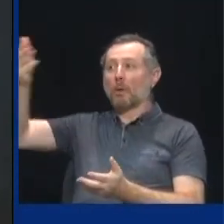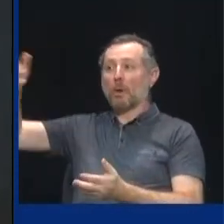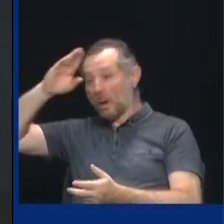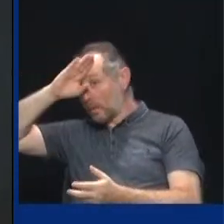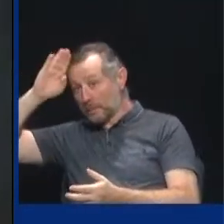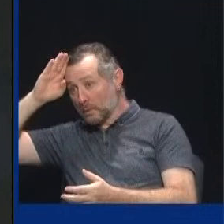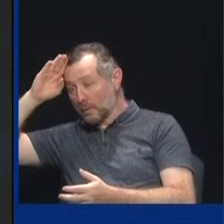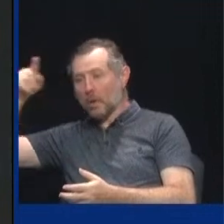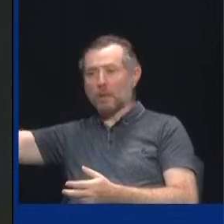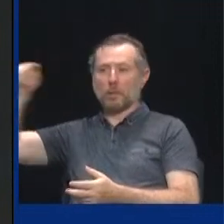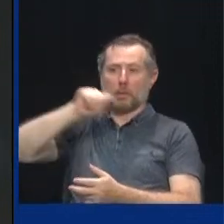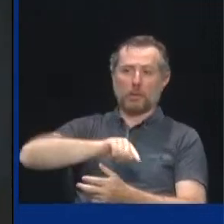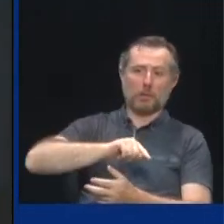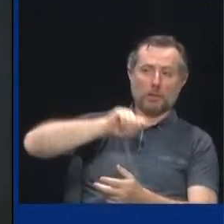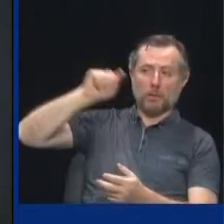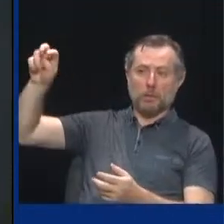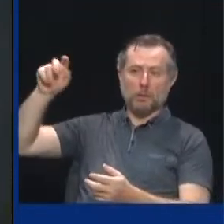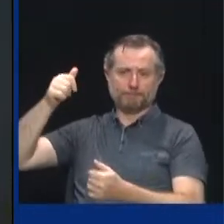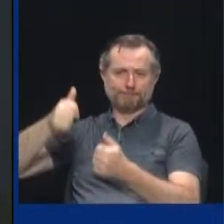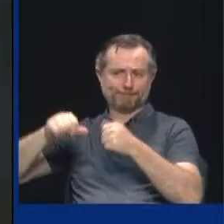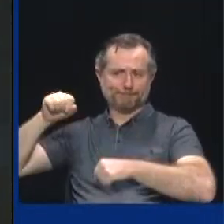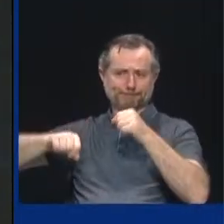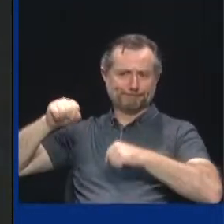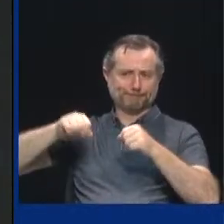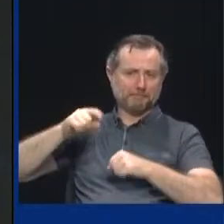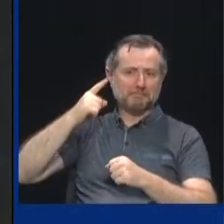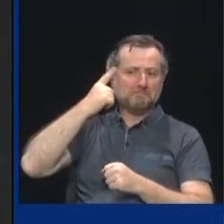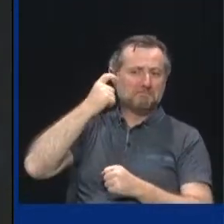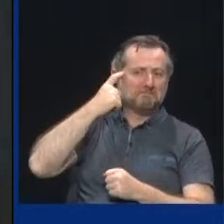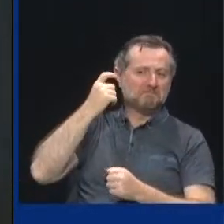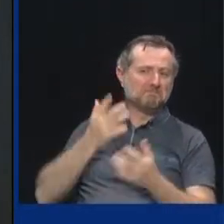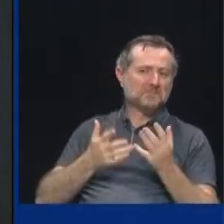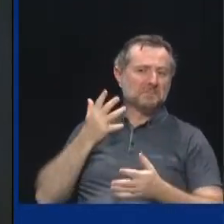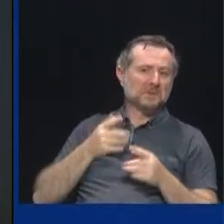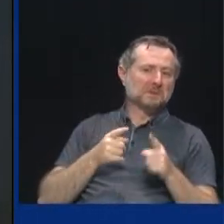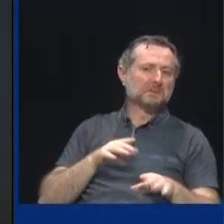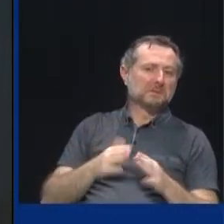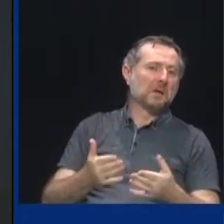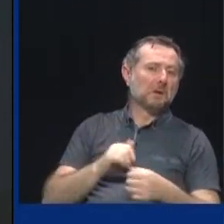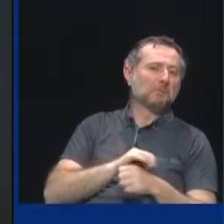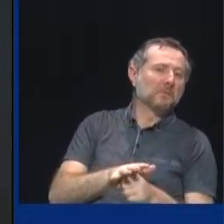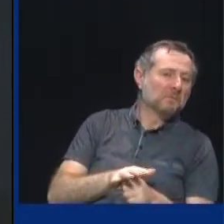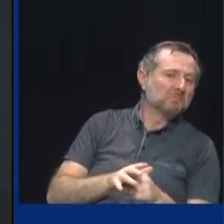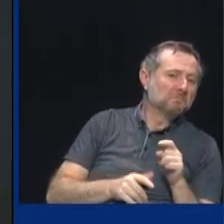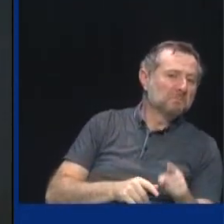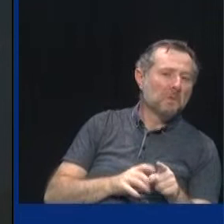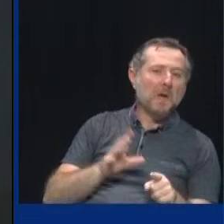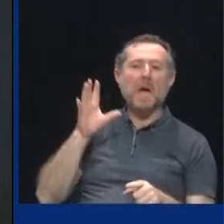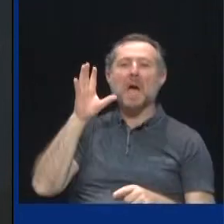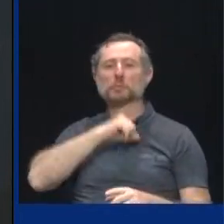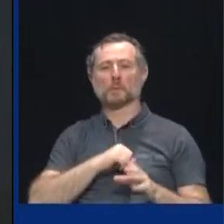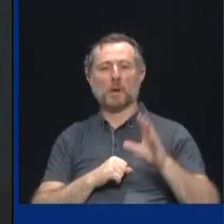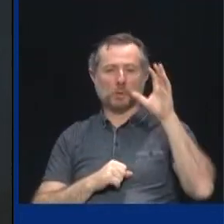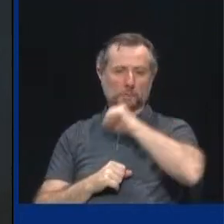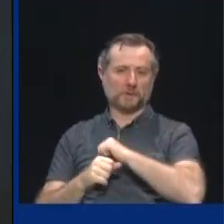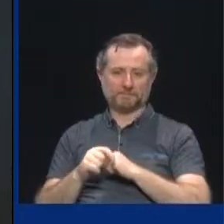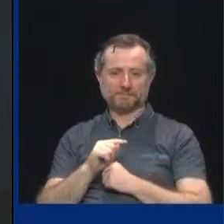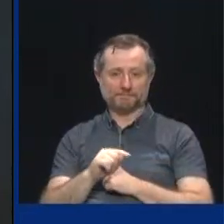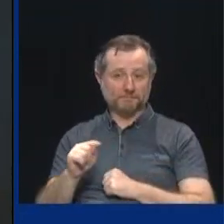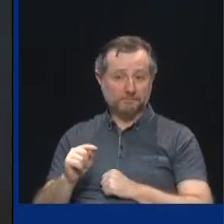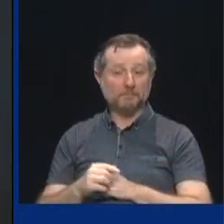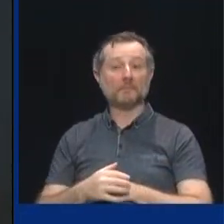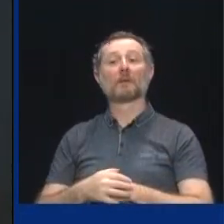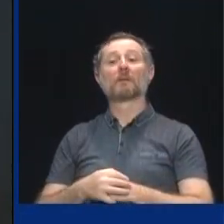sure, but they said we presume they died from COVID. Depending on how much faith you put